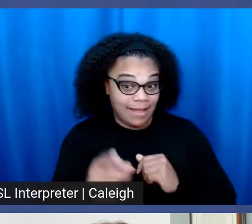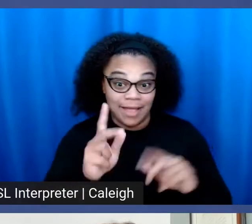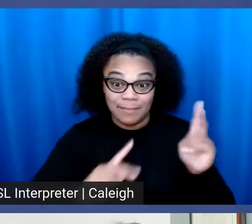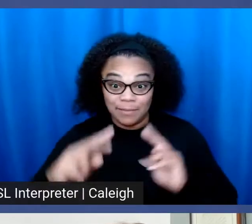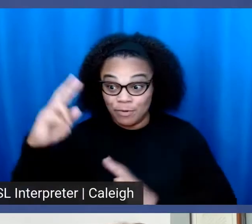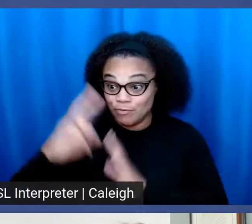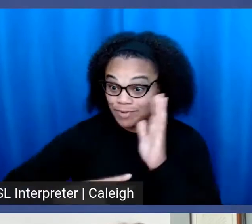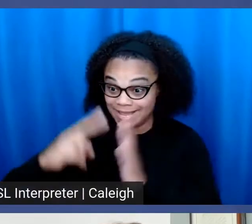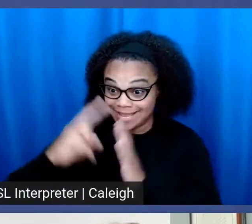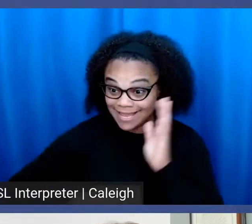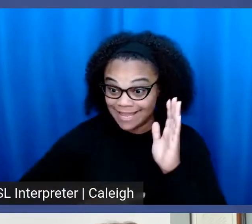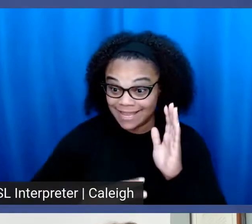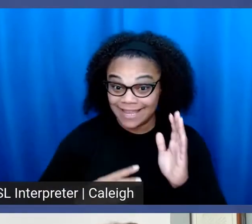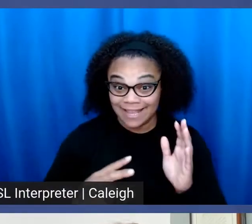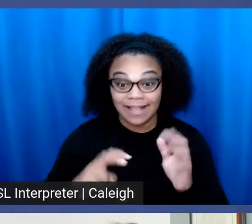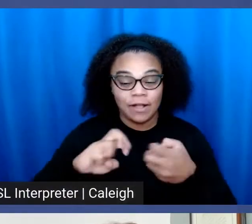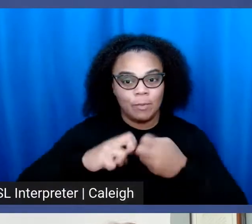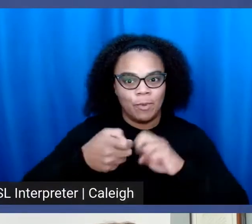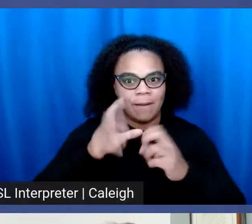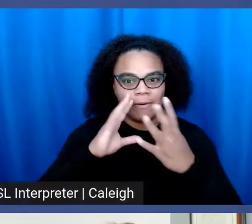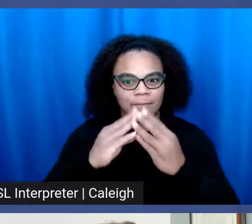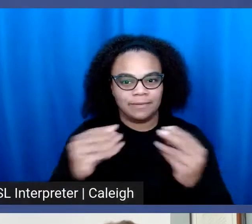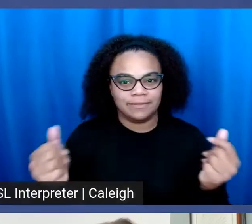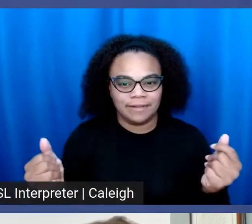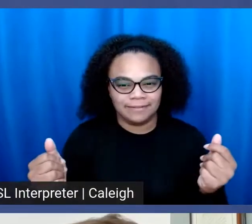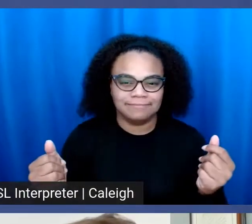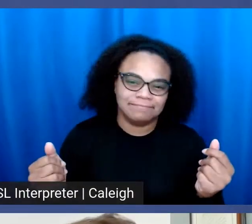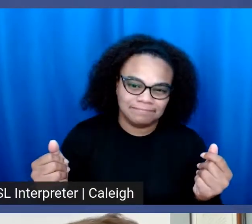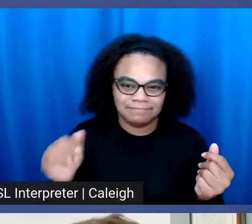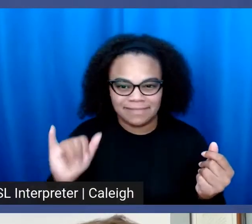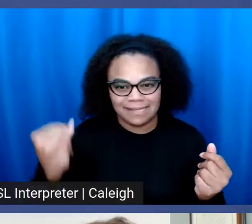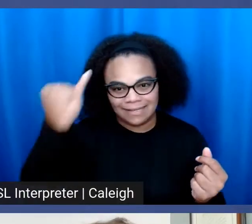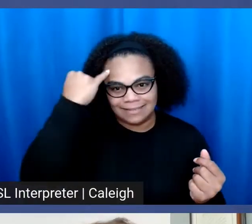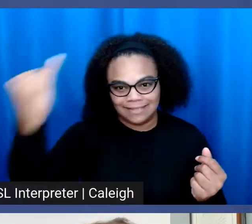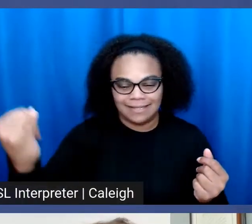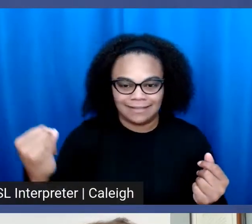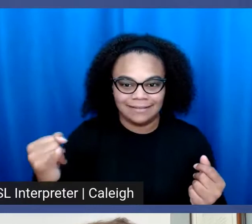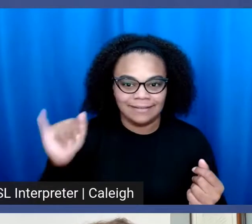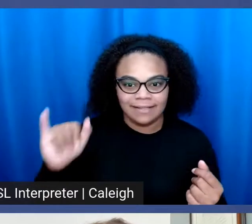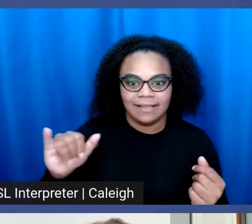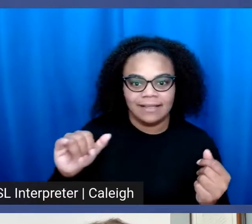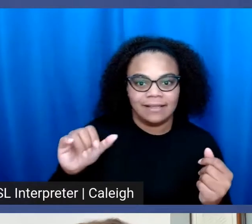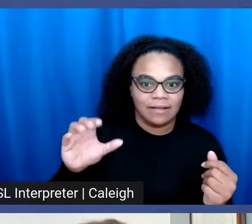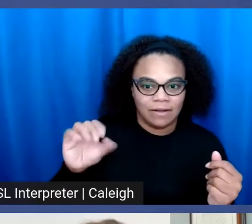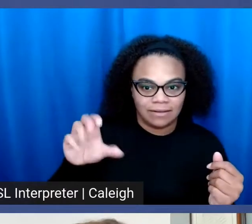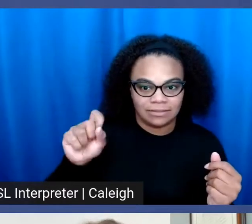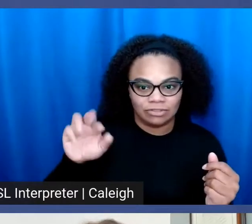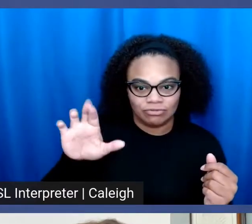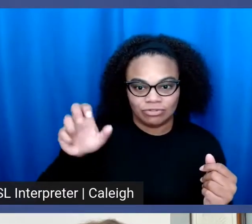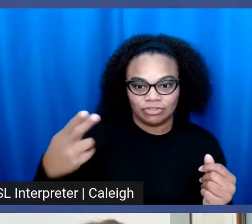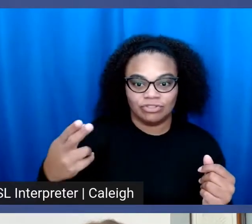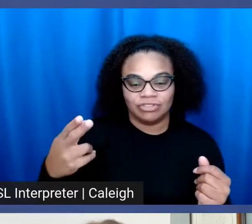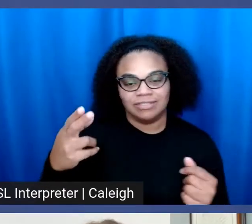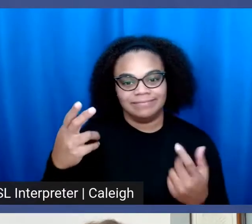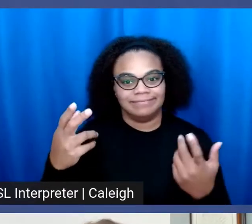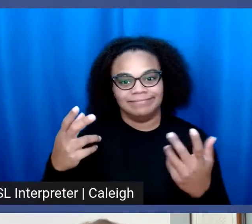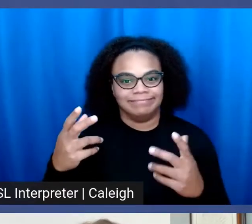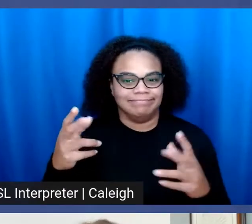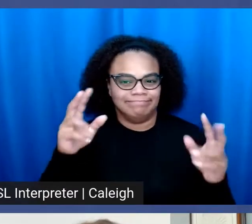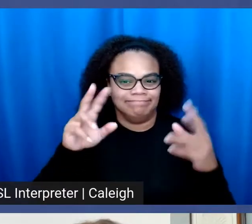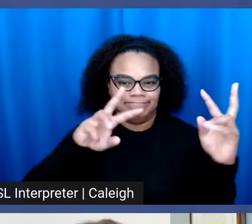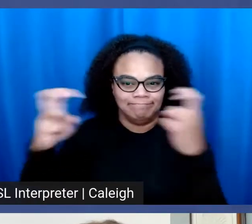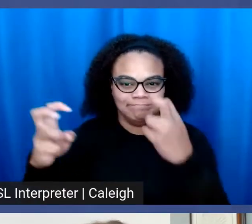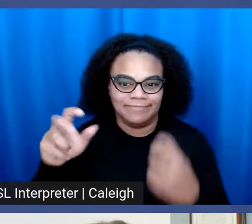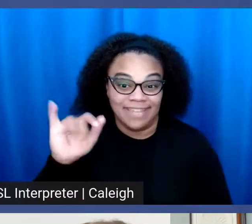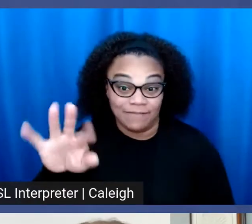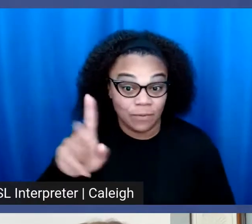we imagine them to be will be solved, right? It's the classic ostrich syndrome, I think, a little bit. If you can't see it, you can't hear it, you can't read it, well, it